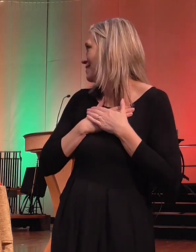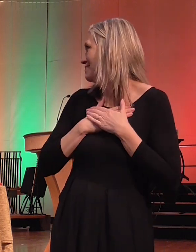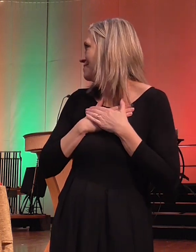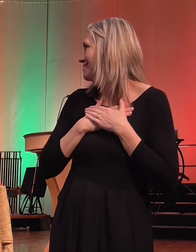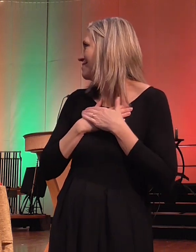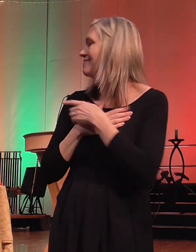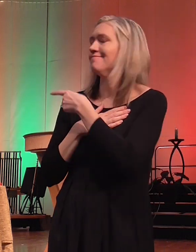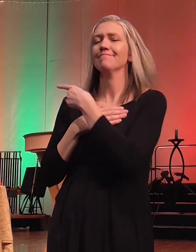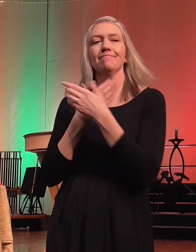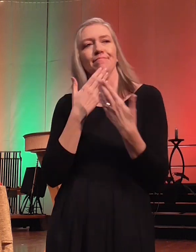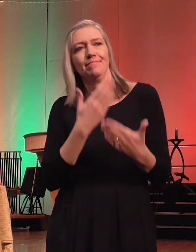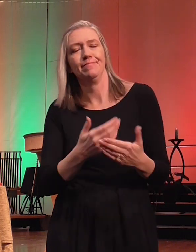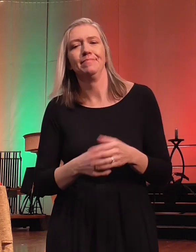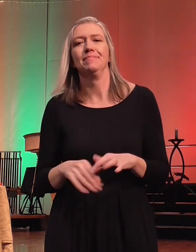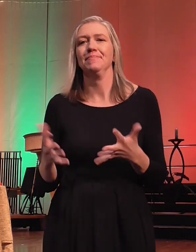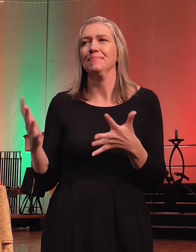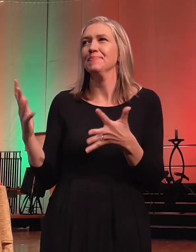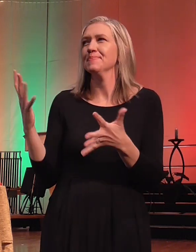Yeah.